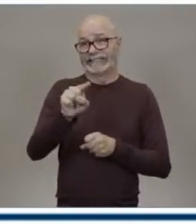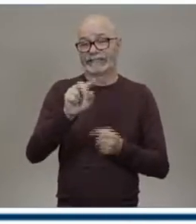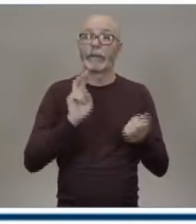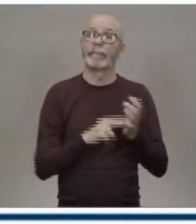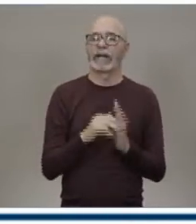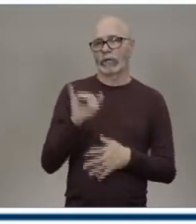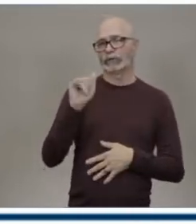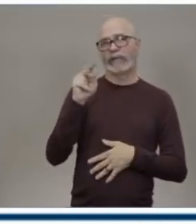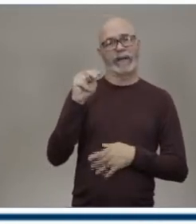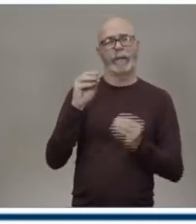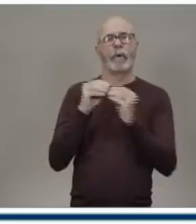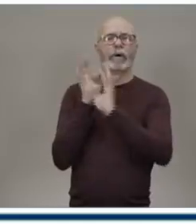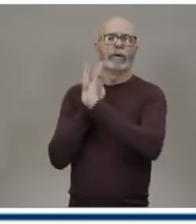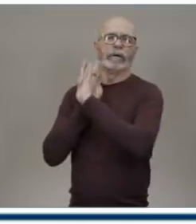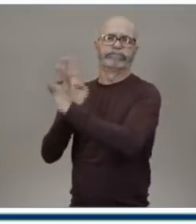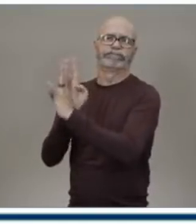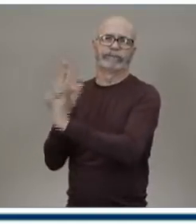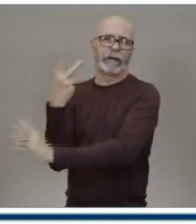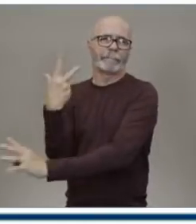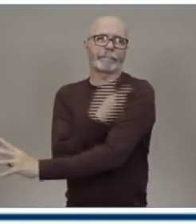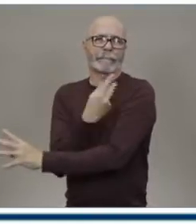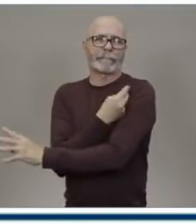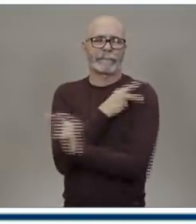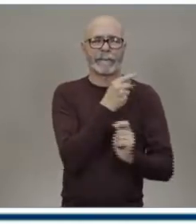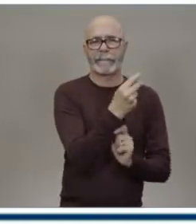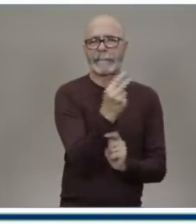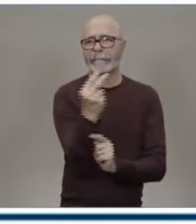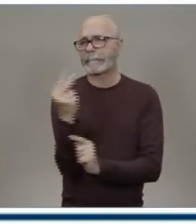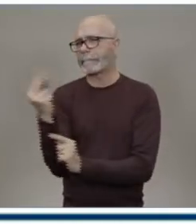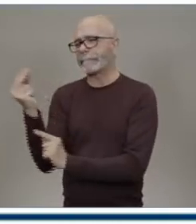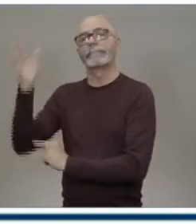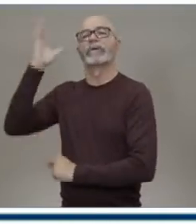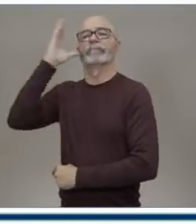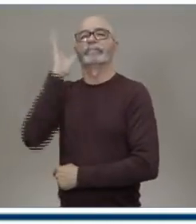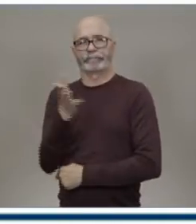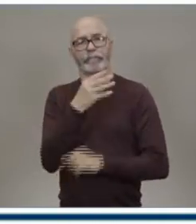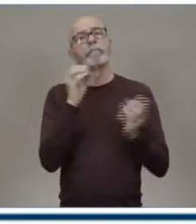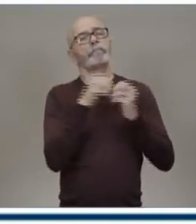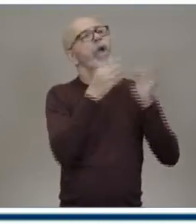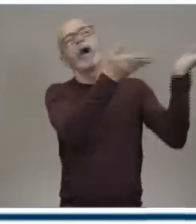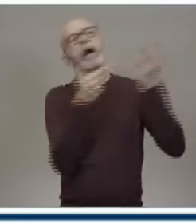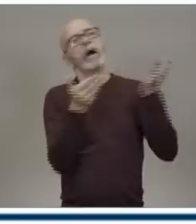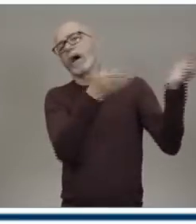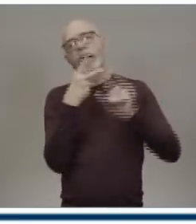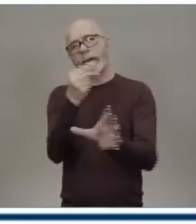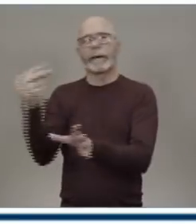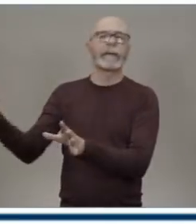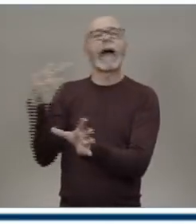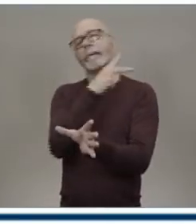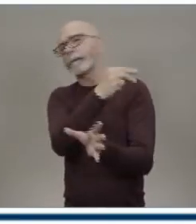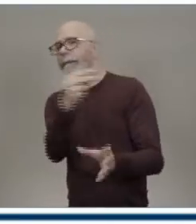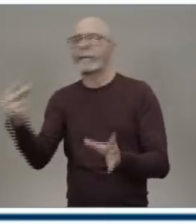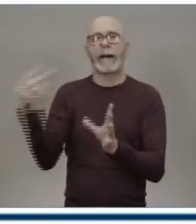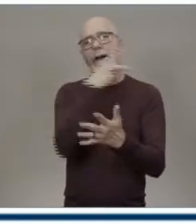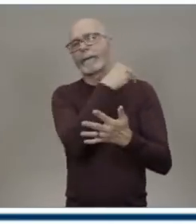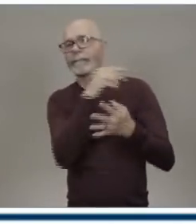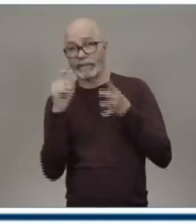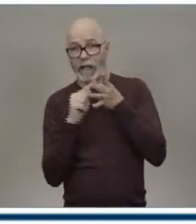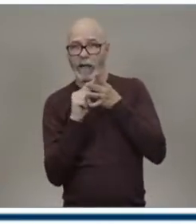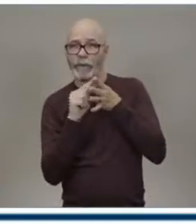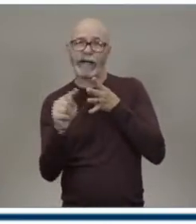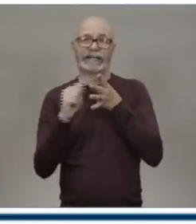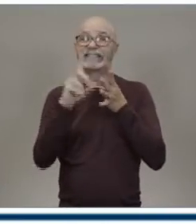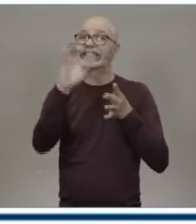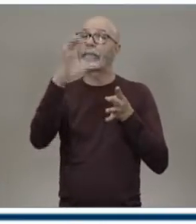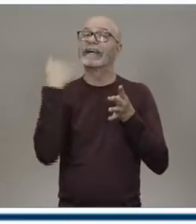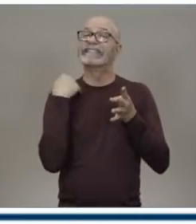towards. We've been fortunate to have a couple of allotments of vaccine coming in early or later in December, which has allowed us to kind of test things